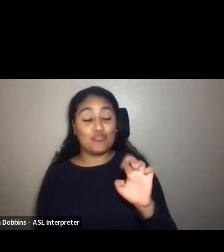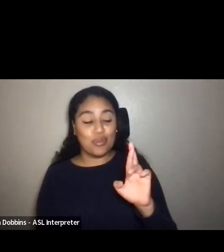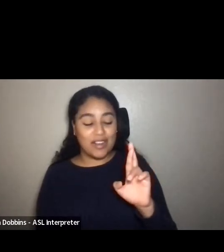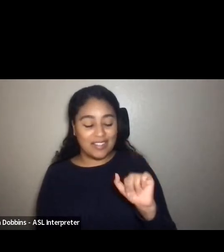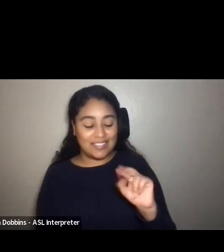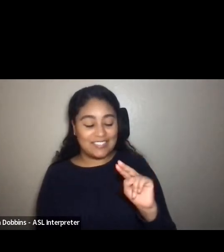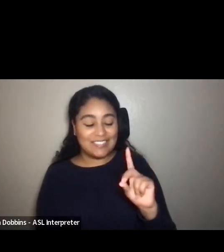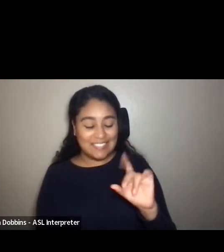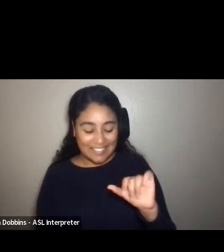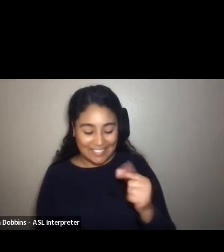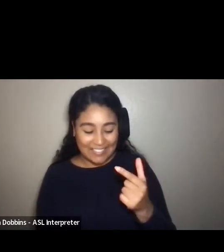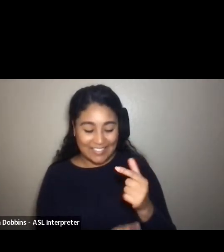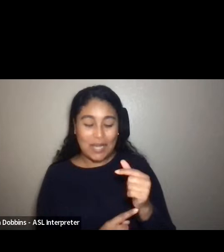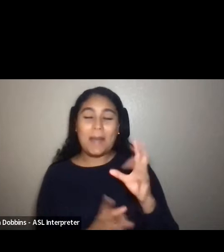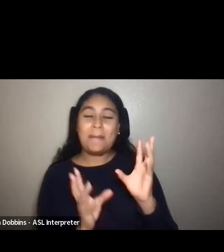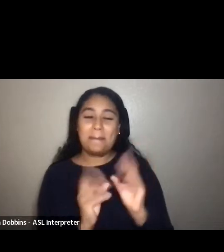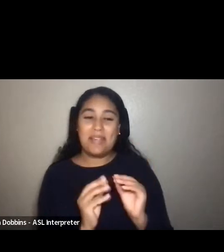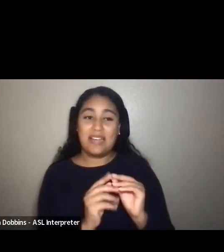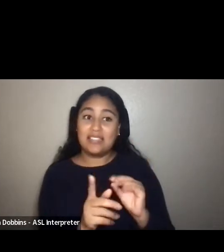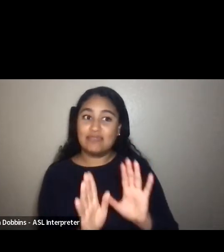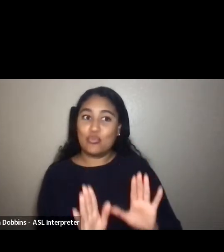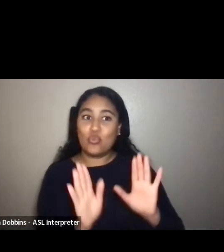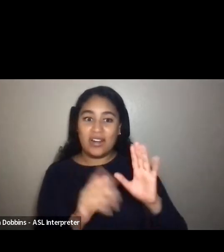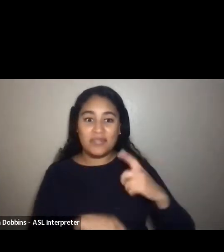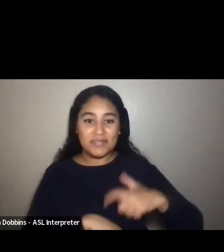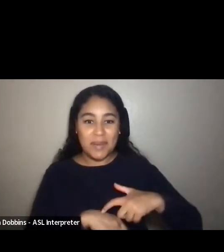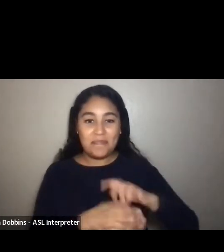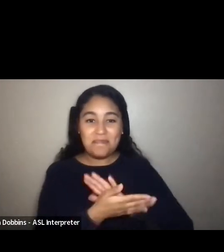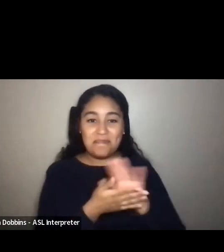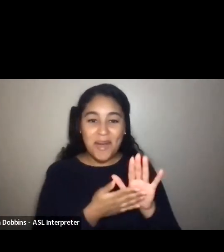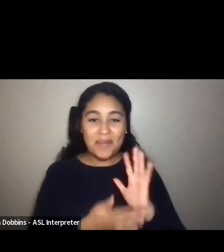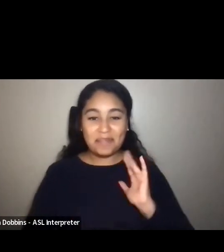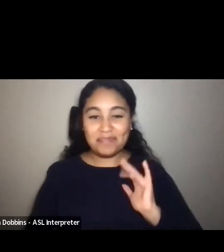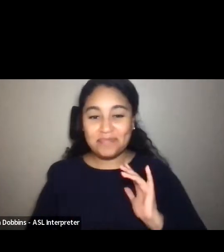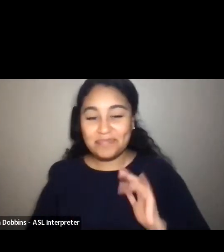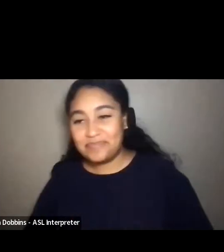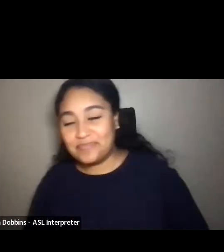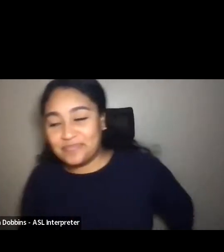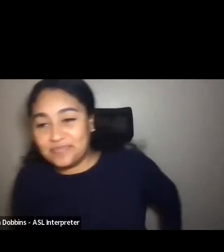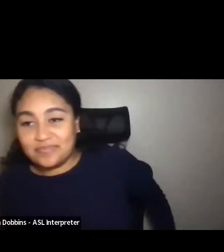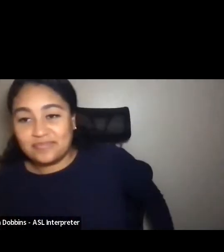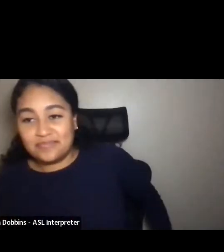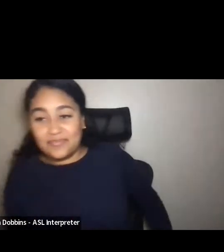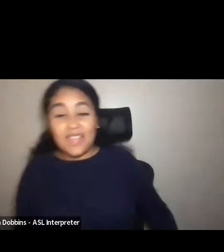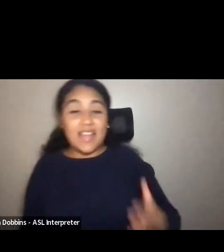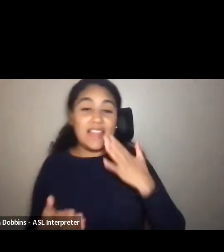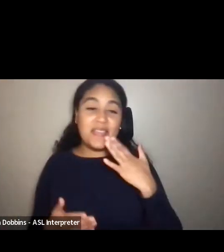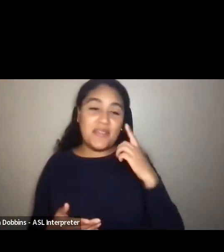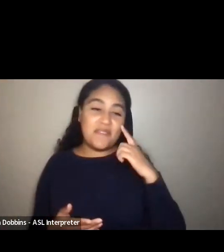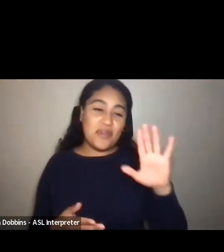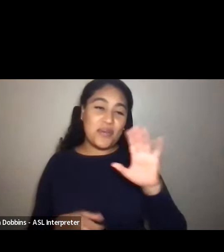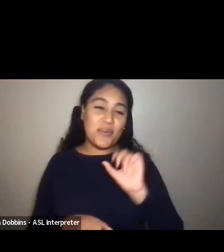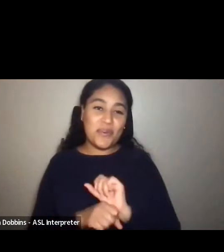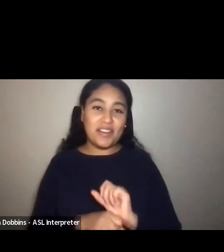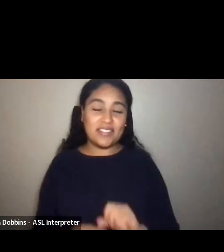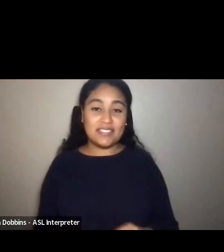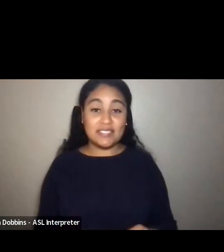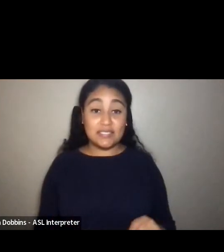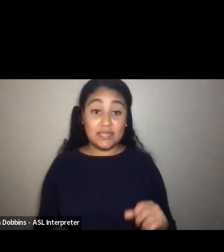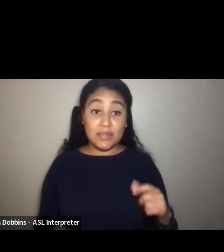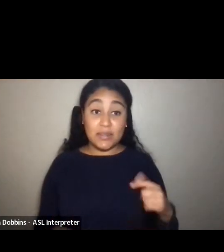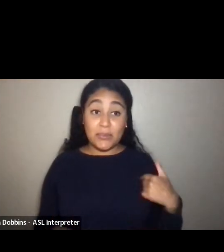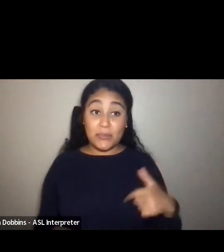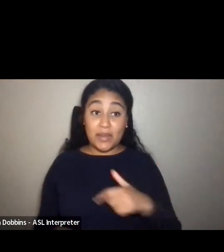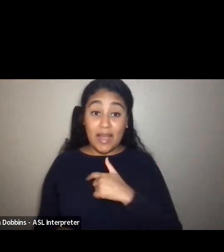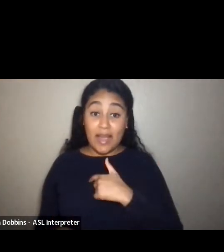So it was excellent. So very, very nice. Thank you. Thank you for all your work. Do we have